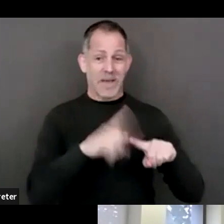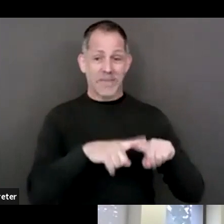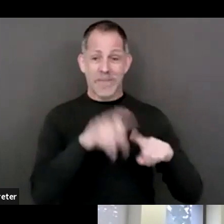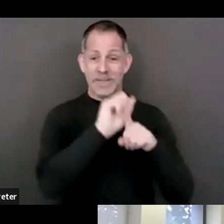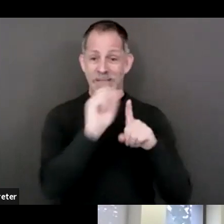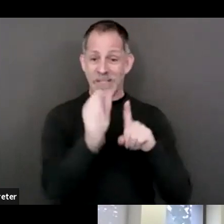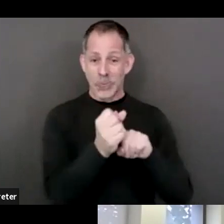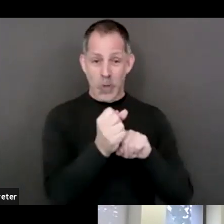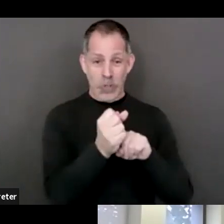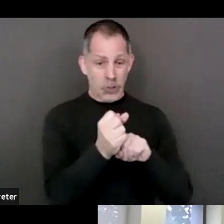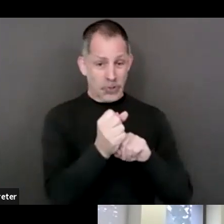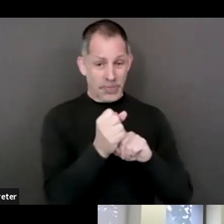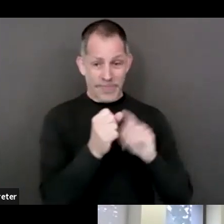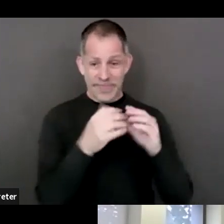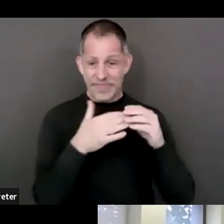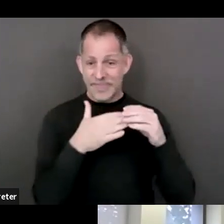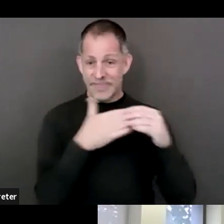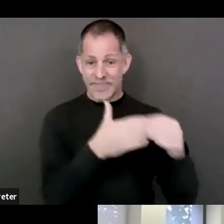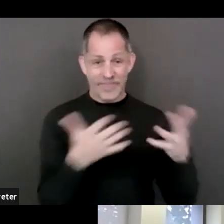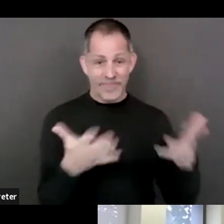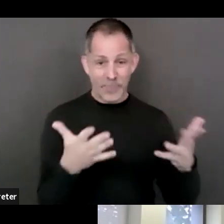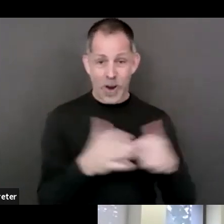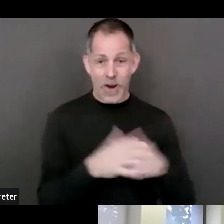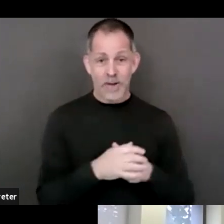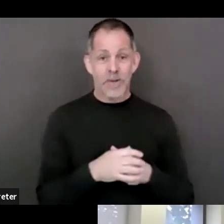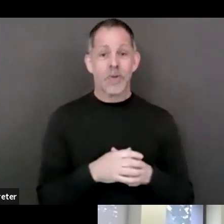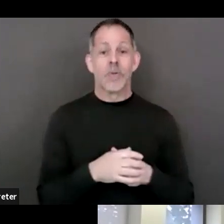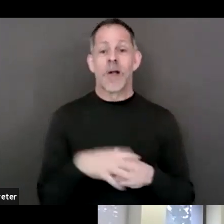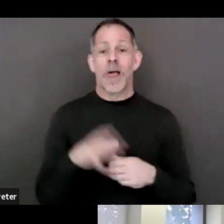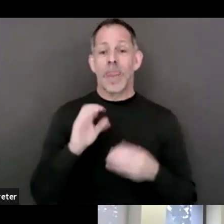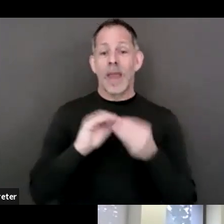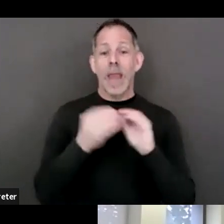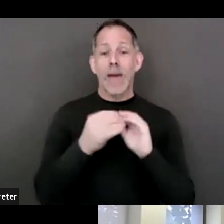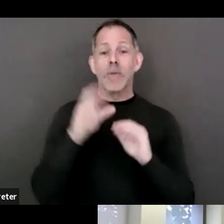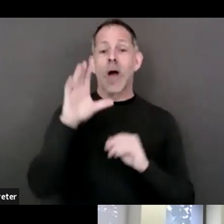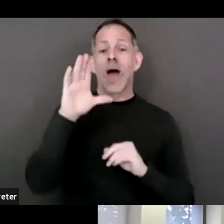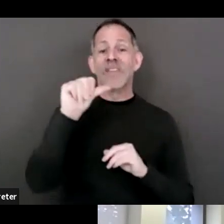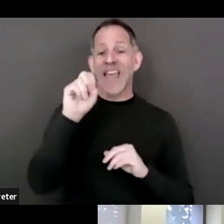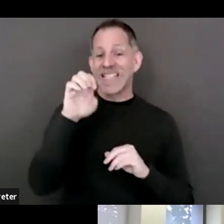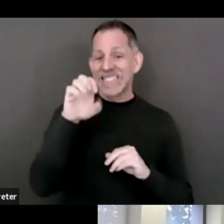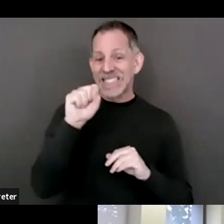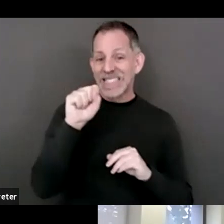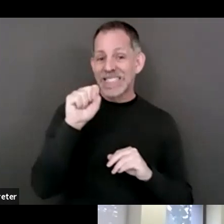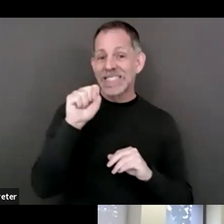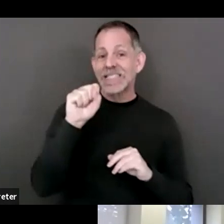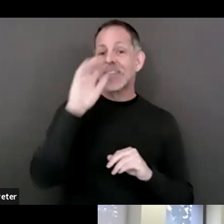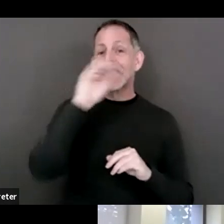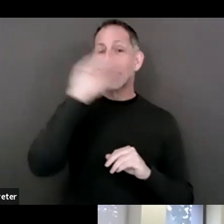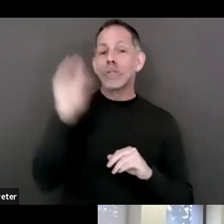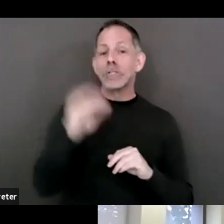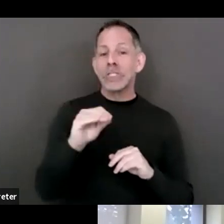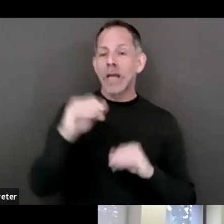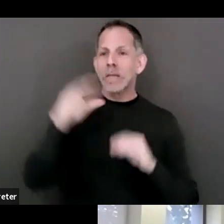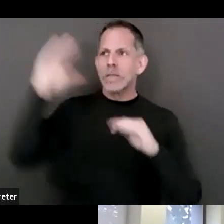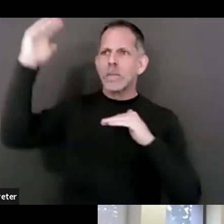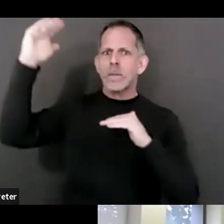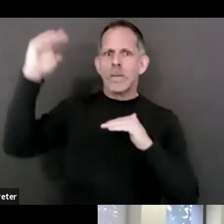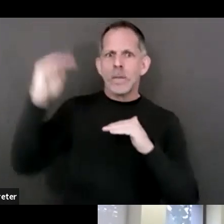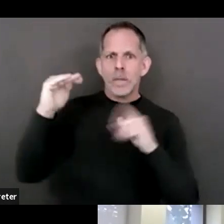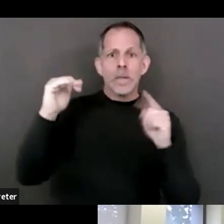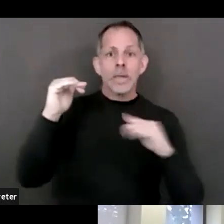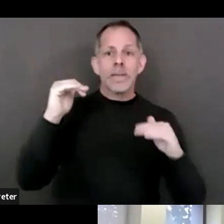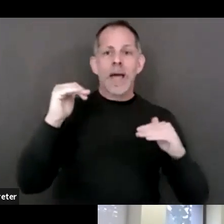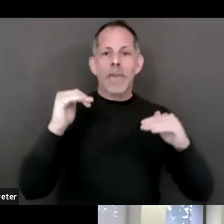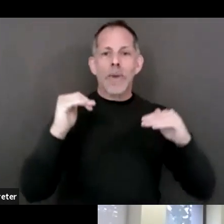the total number of cases occurring in younger populations. And young adults ages 20 to 39